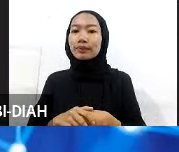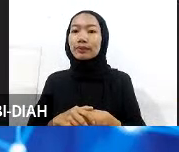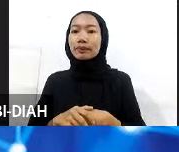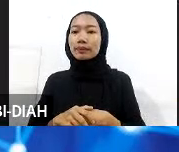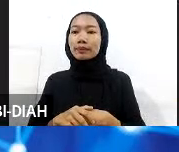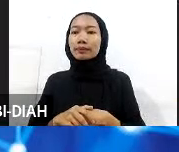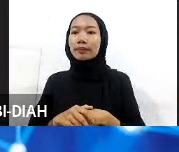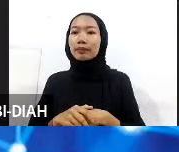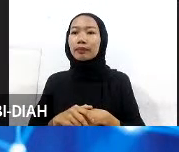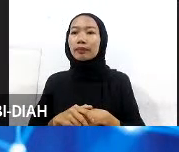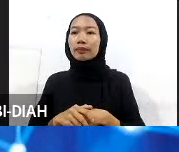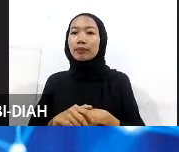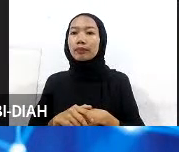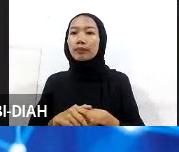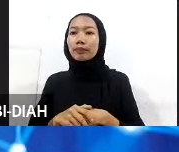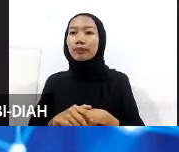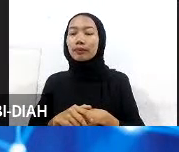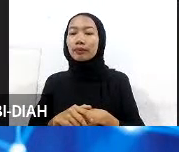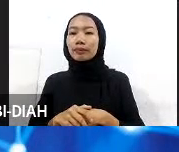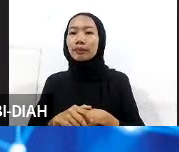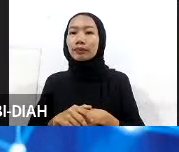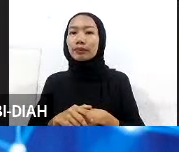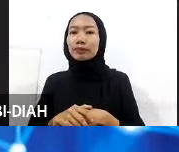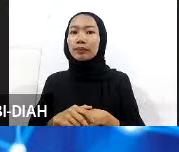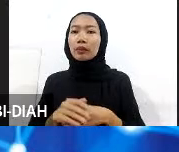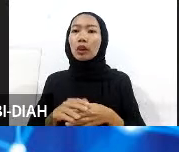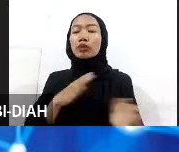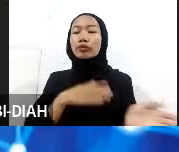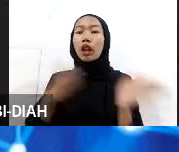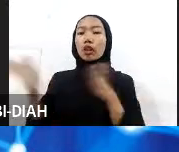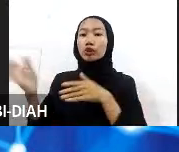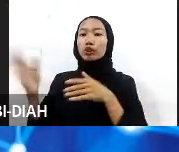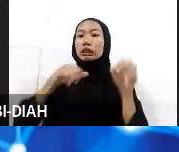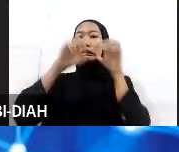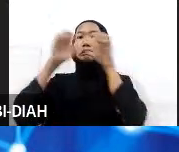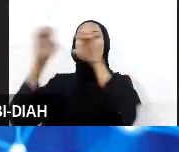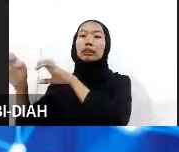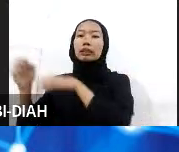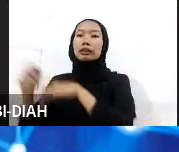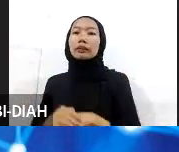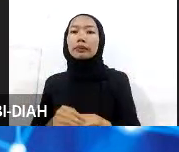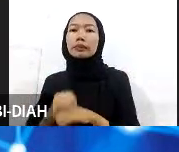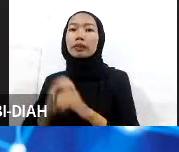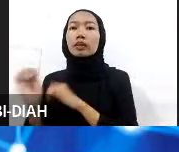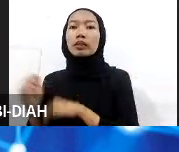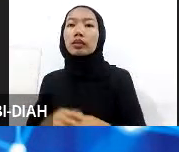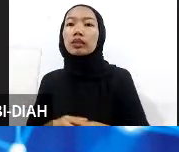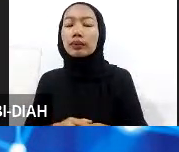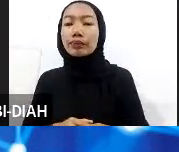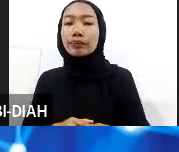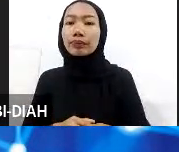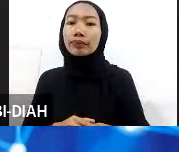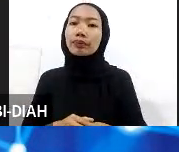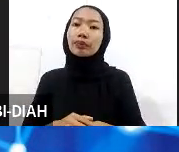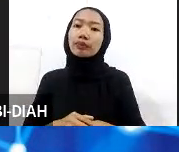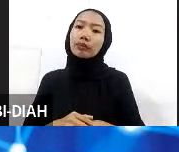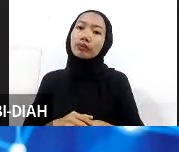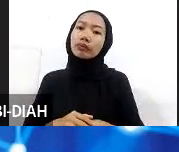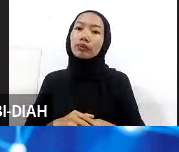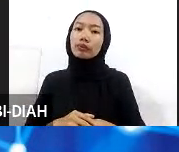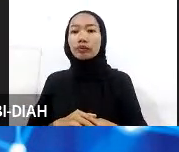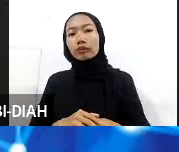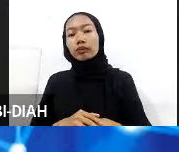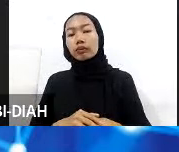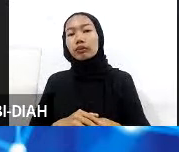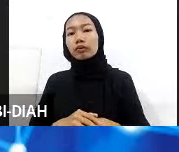And I know I didn't give the NDIS justice, but I'm sure the next speaker will. He'll